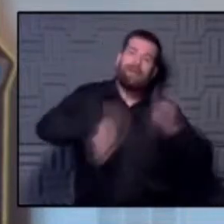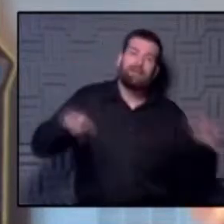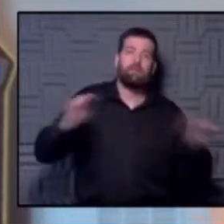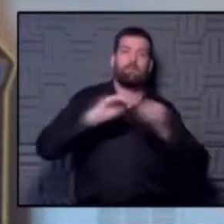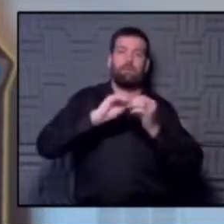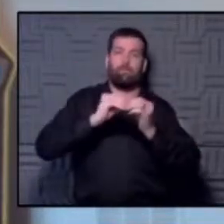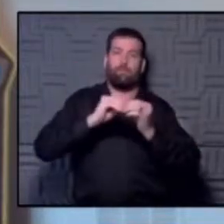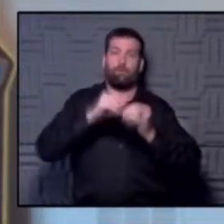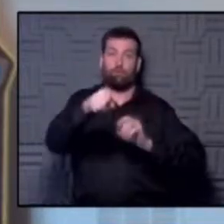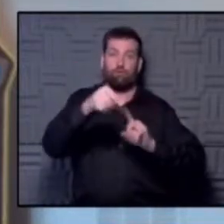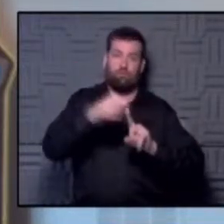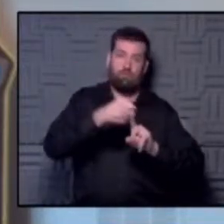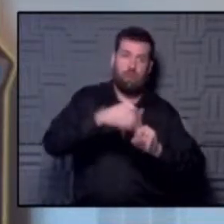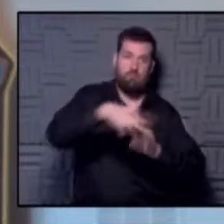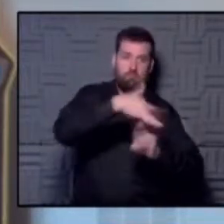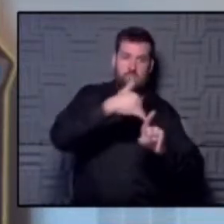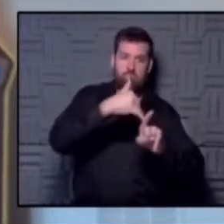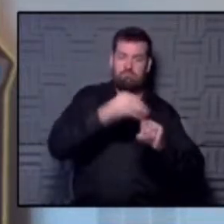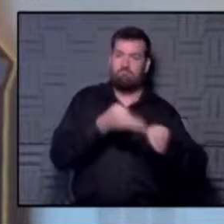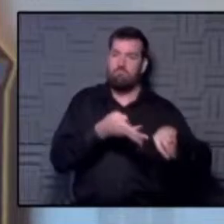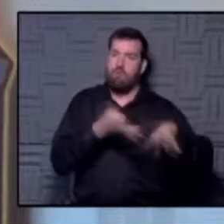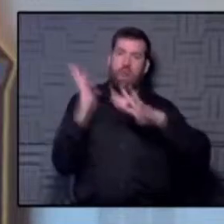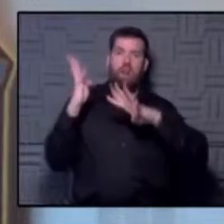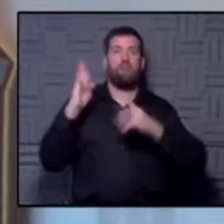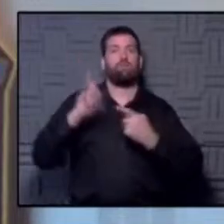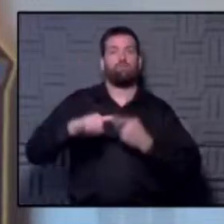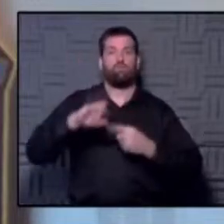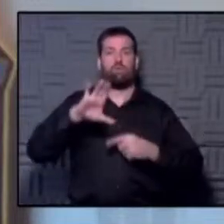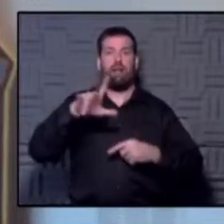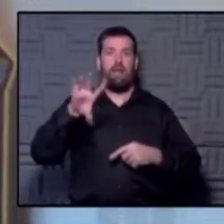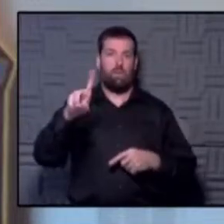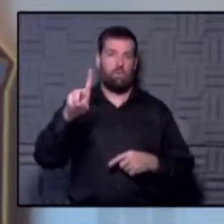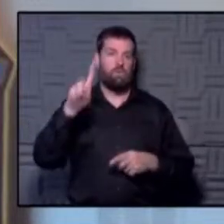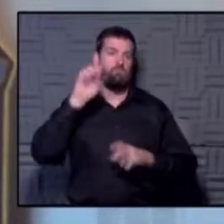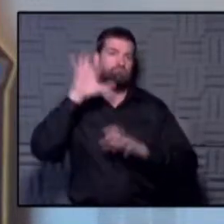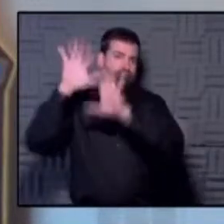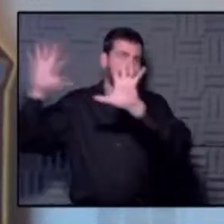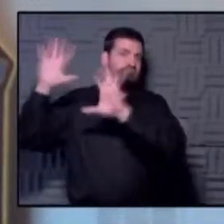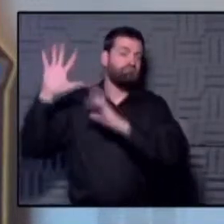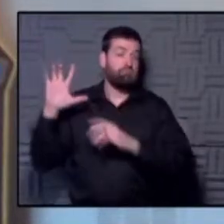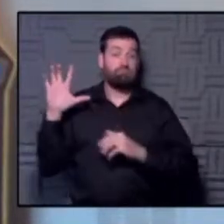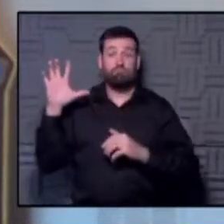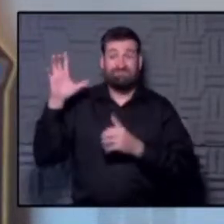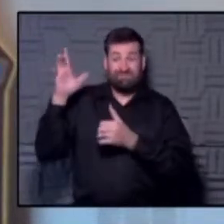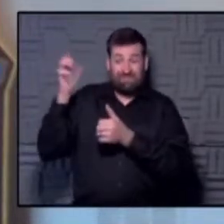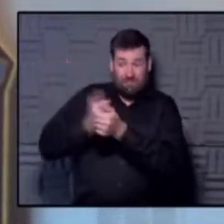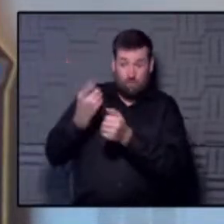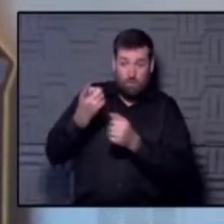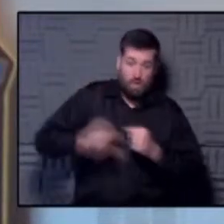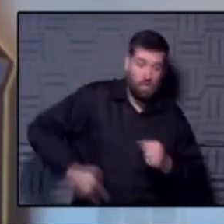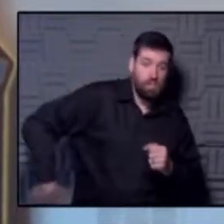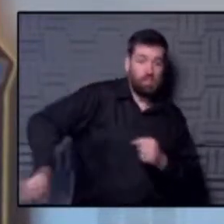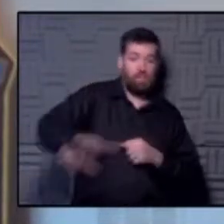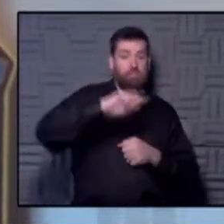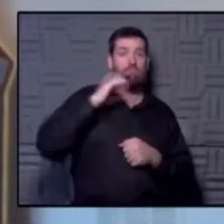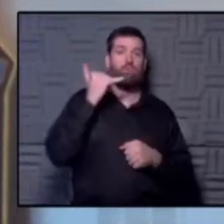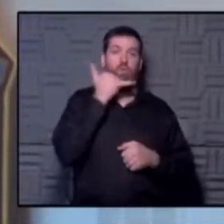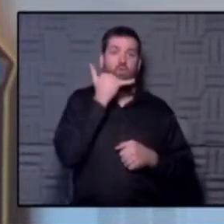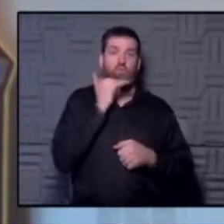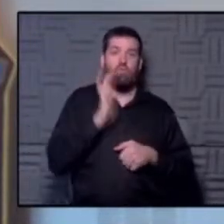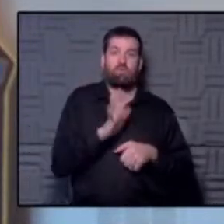you were putting out, up to the cloud? And then everybody else's phone downloads those